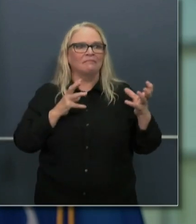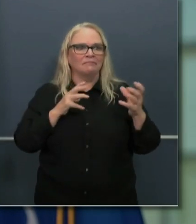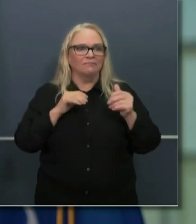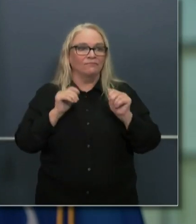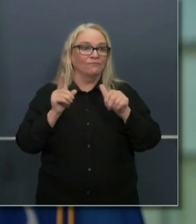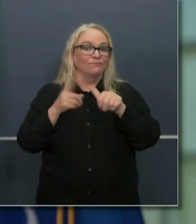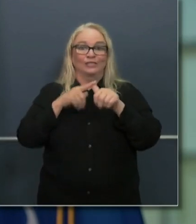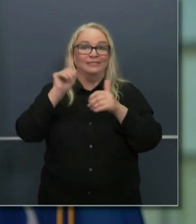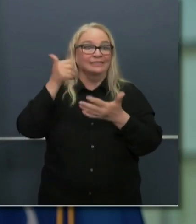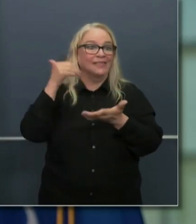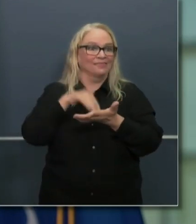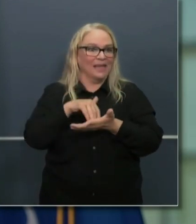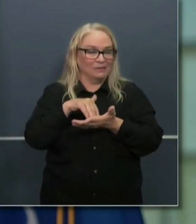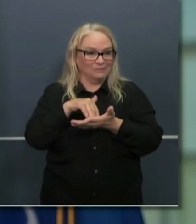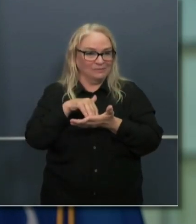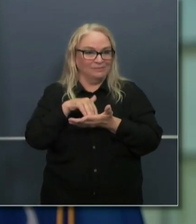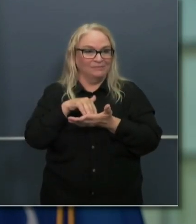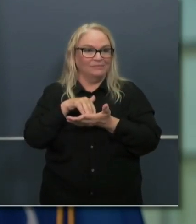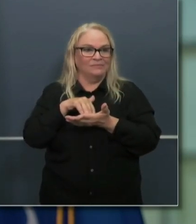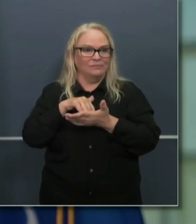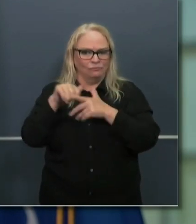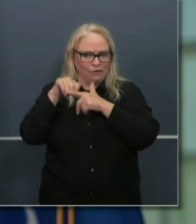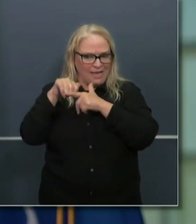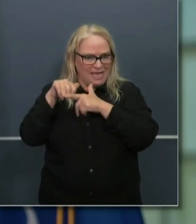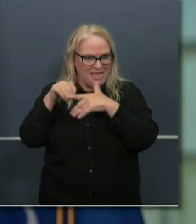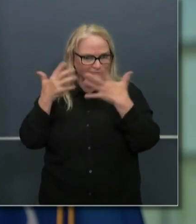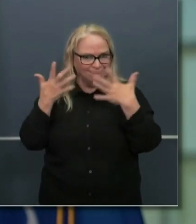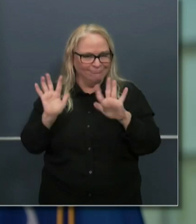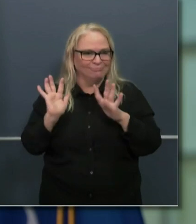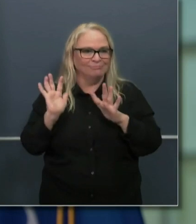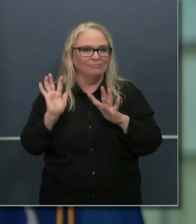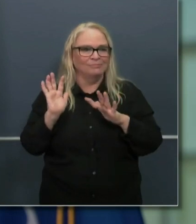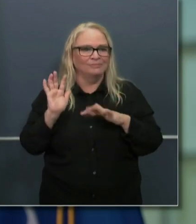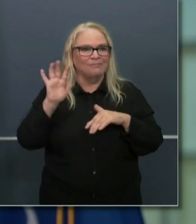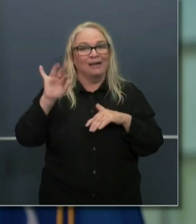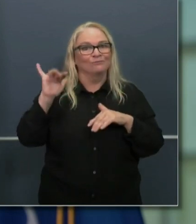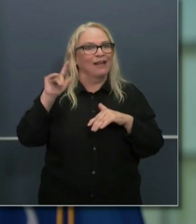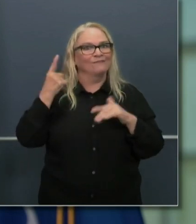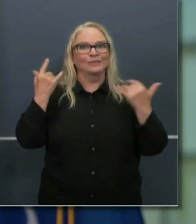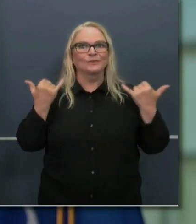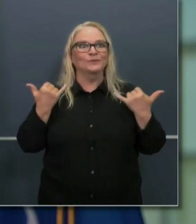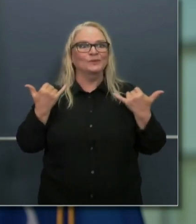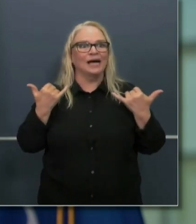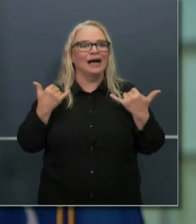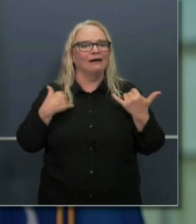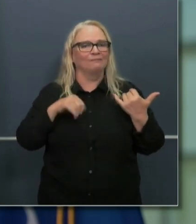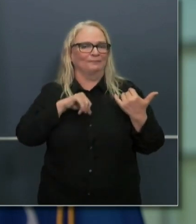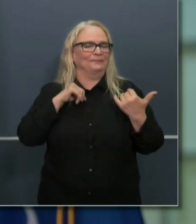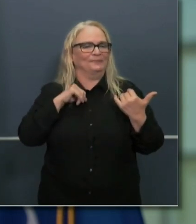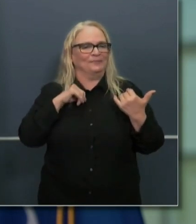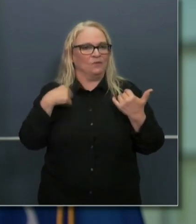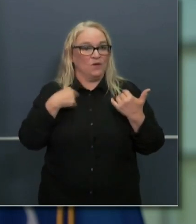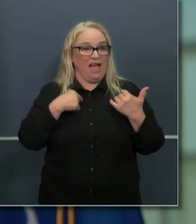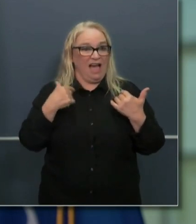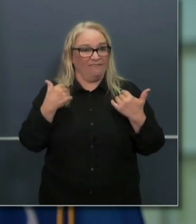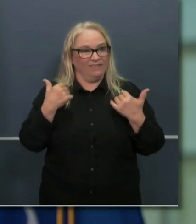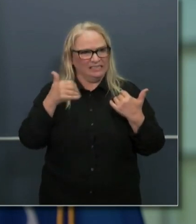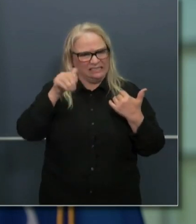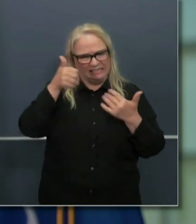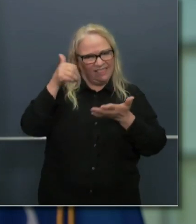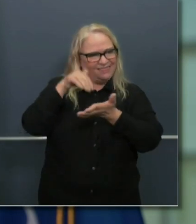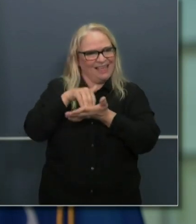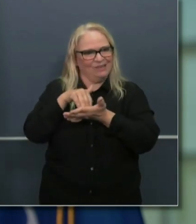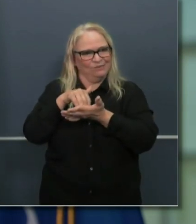get this phase 1 cohort trained by July 1st. I'm very proud that currently we have